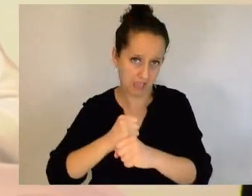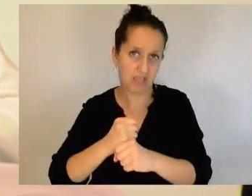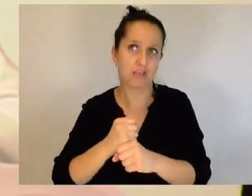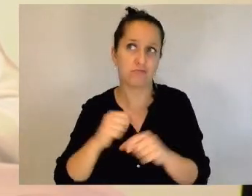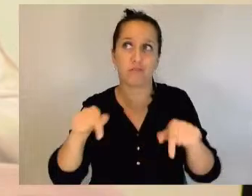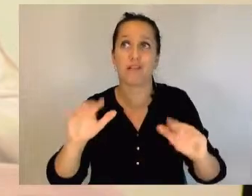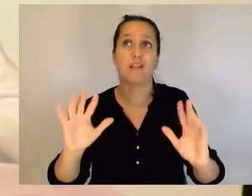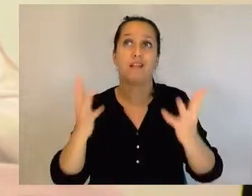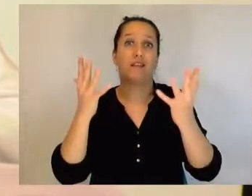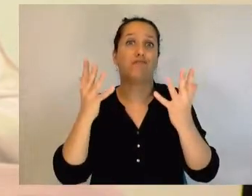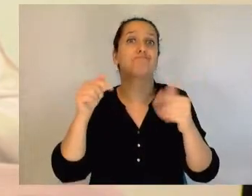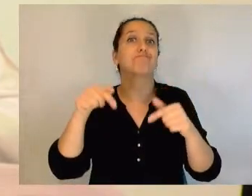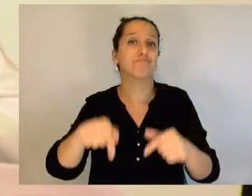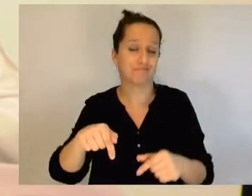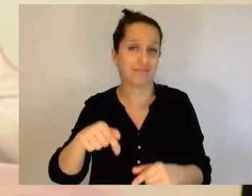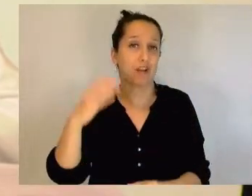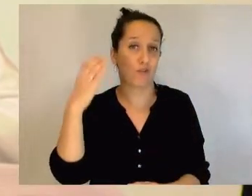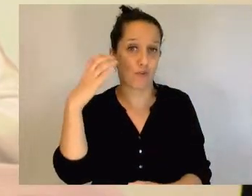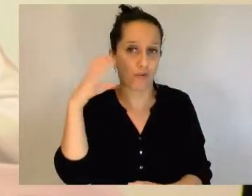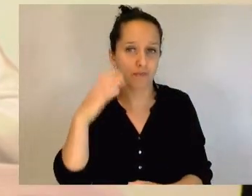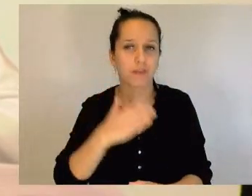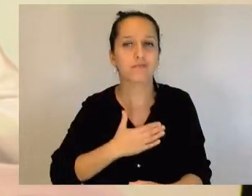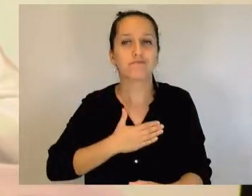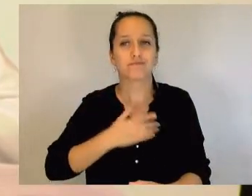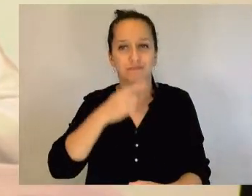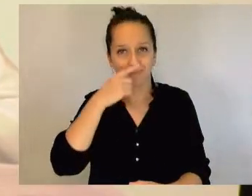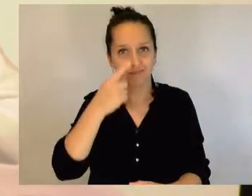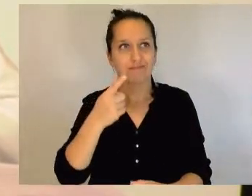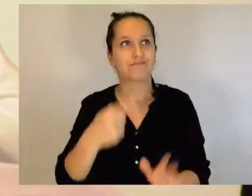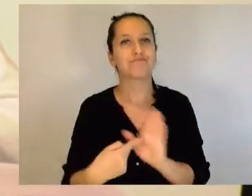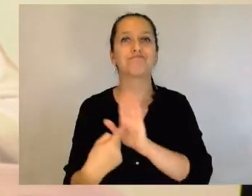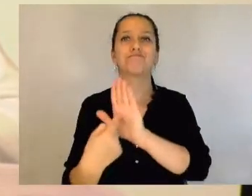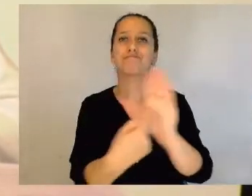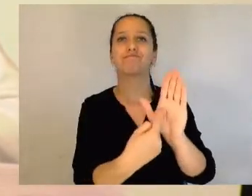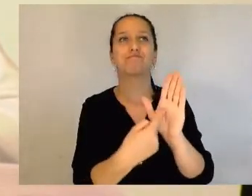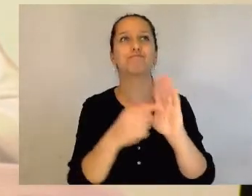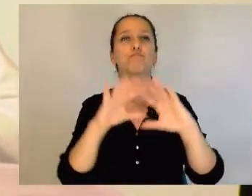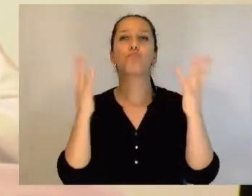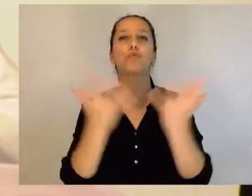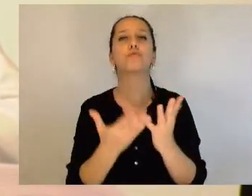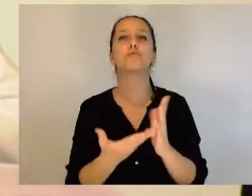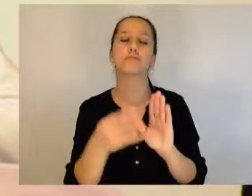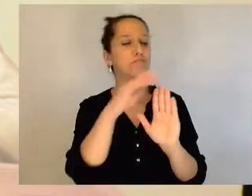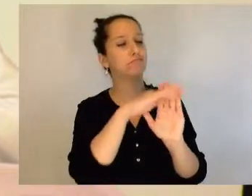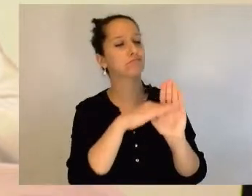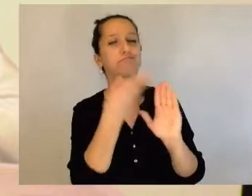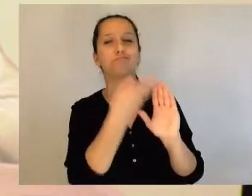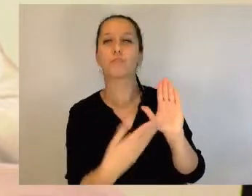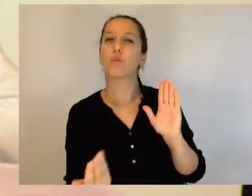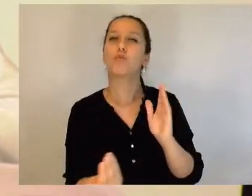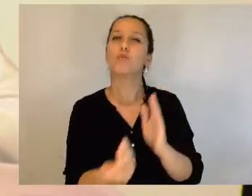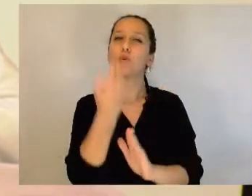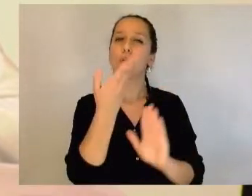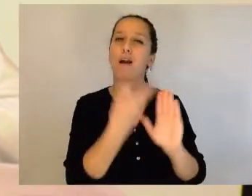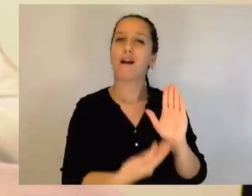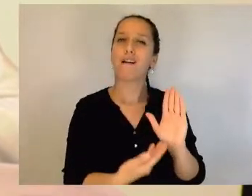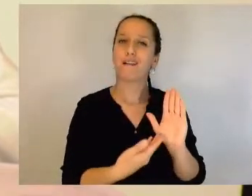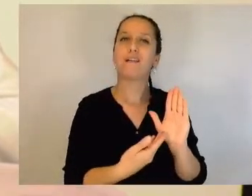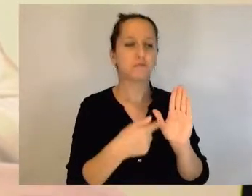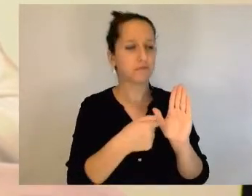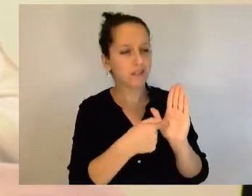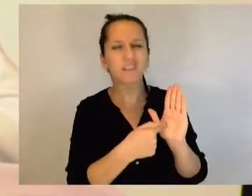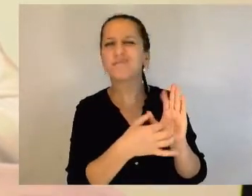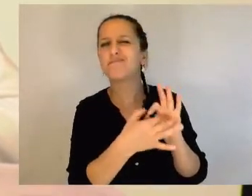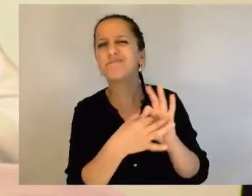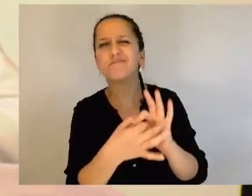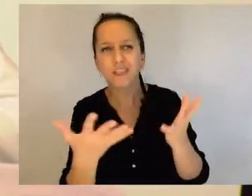our republic, it is an honor for us to be able to show to the world a new scientific agenda from a perspective